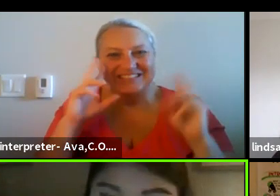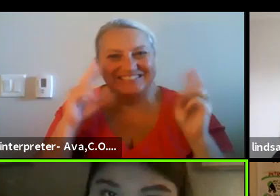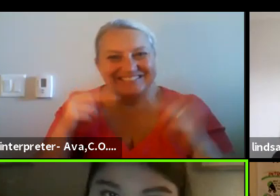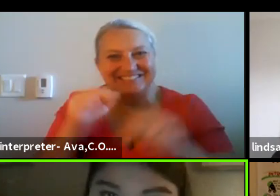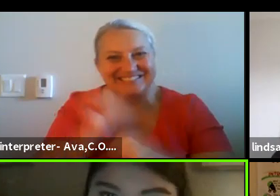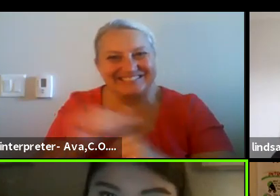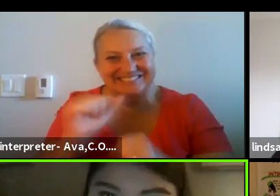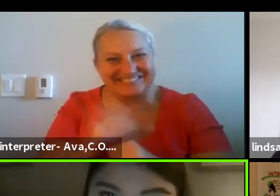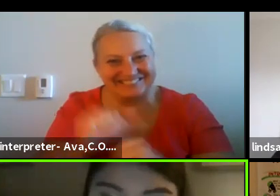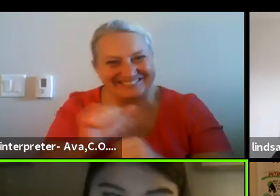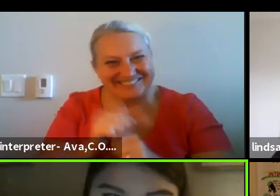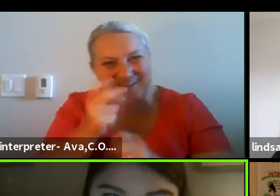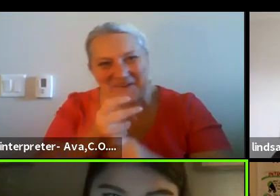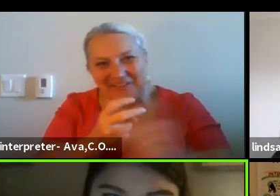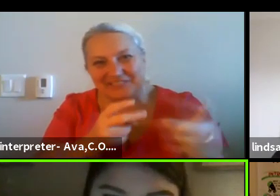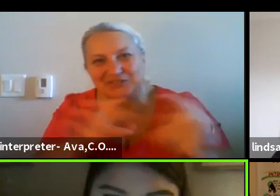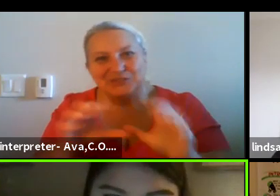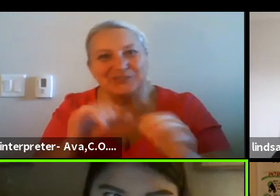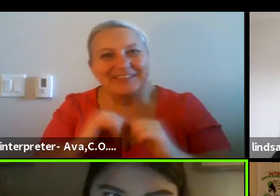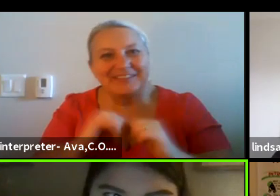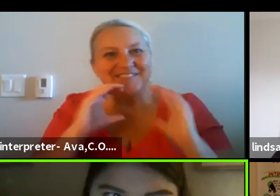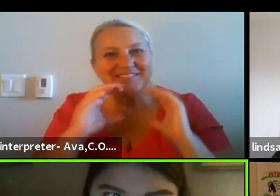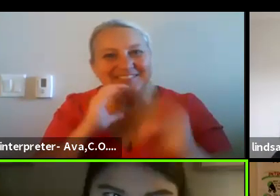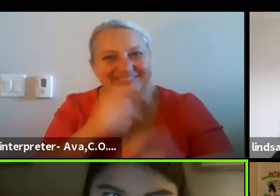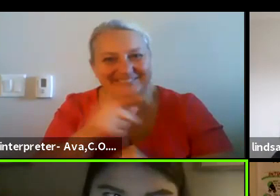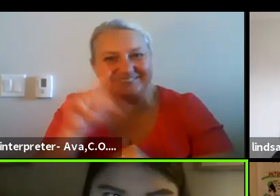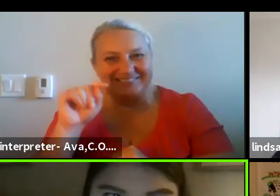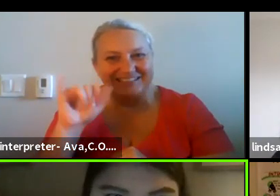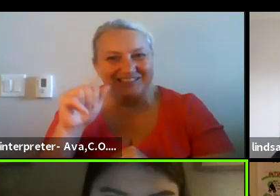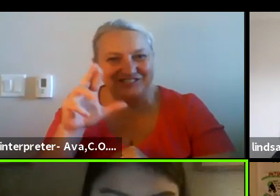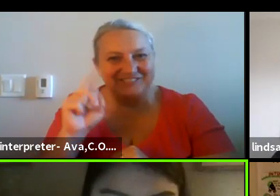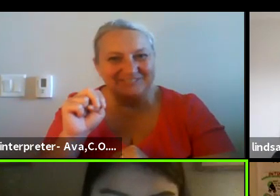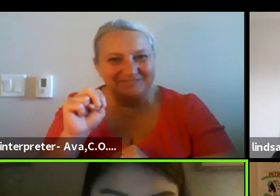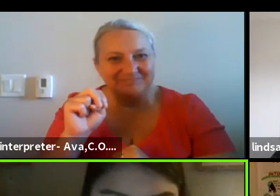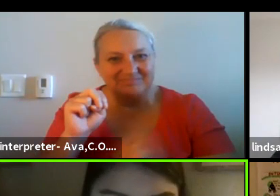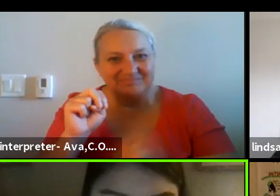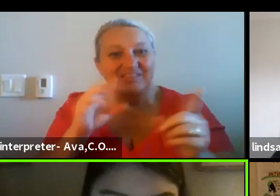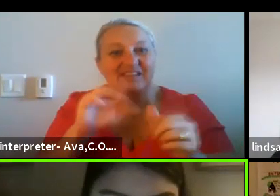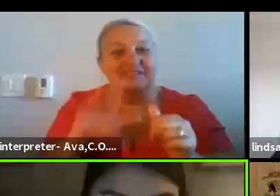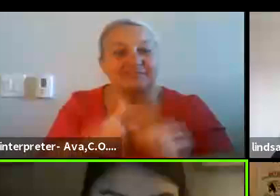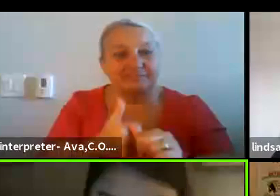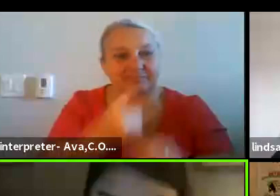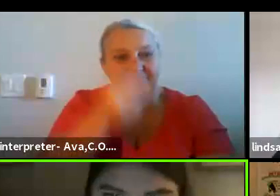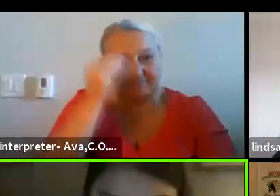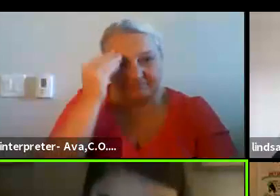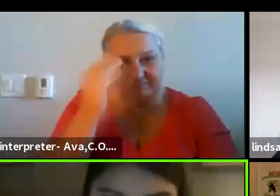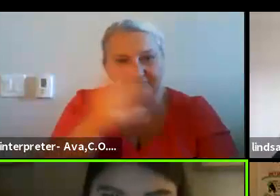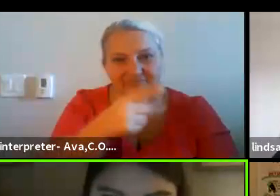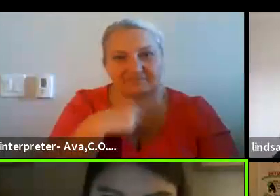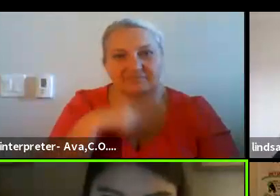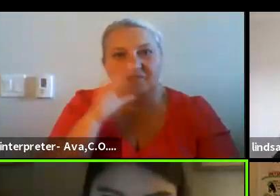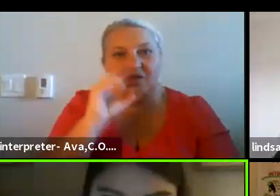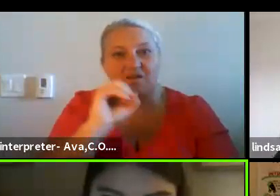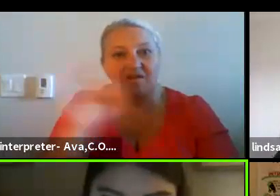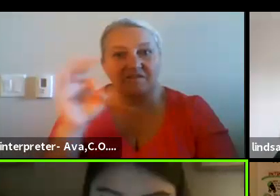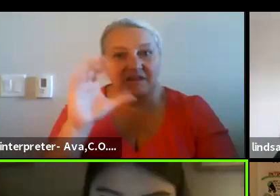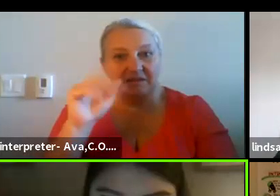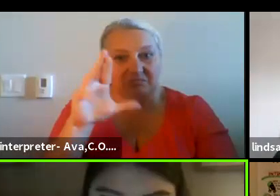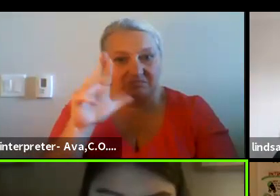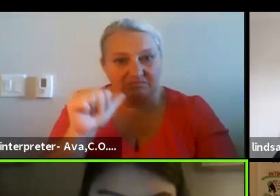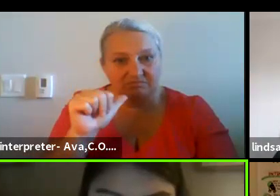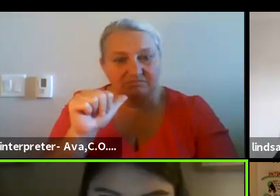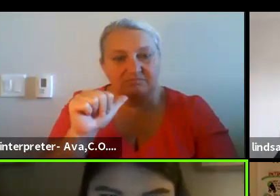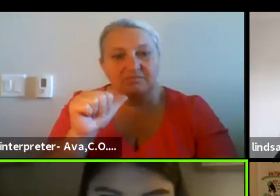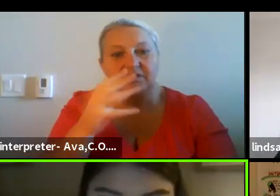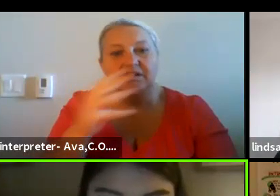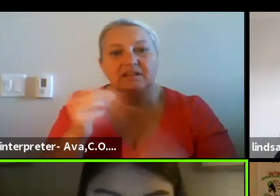and beautifully during this conversation. I'm going to turn off my camera. Yes, we're all going to, other than